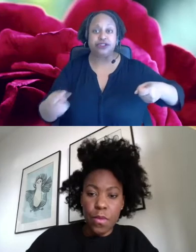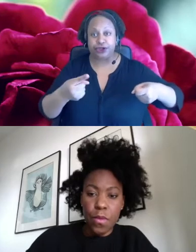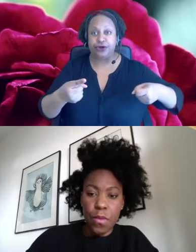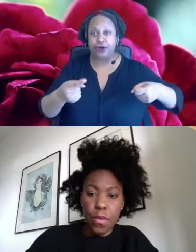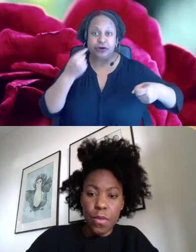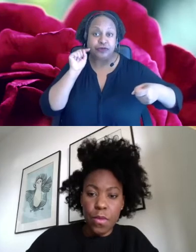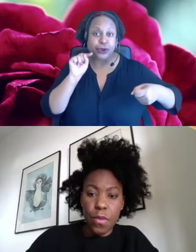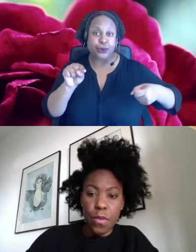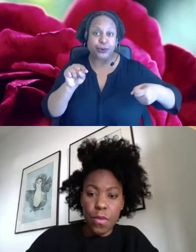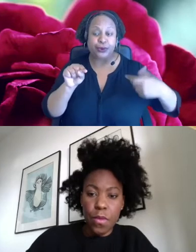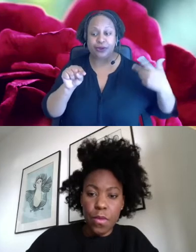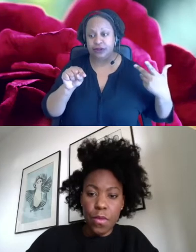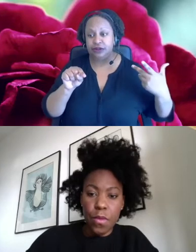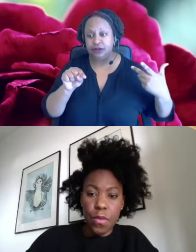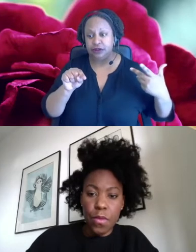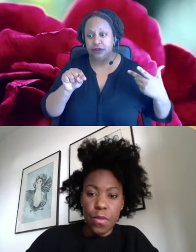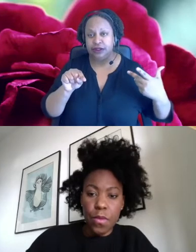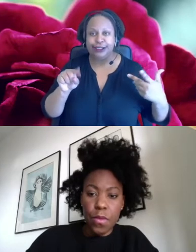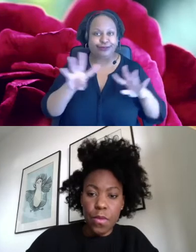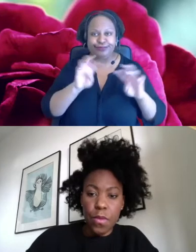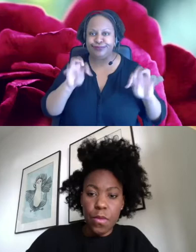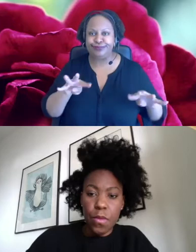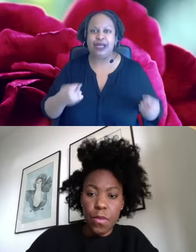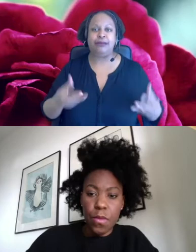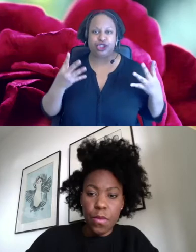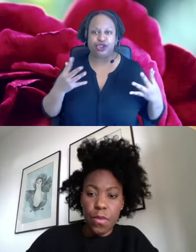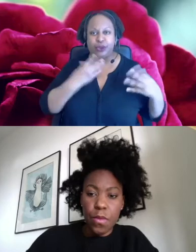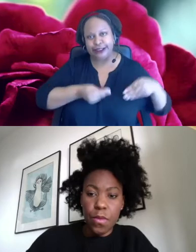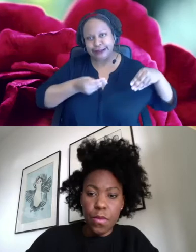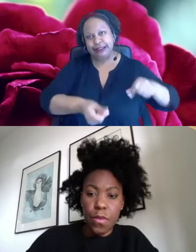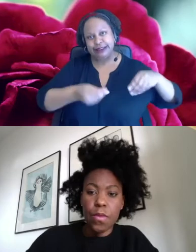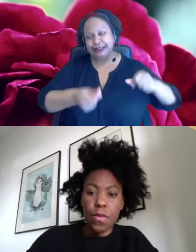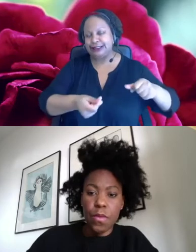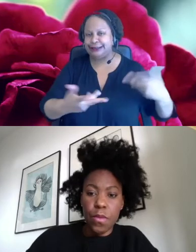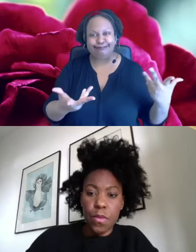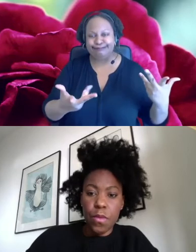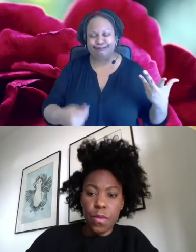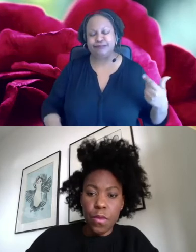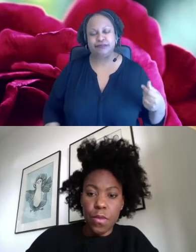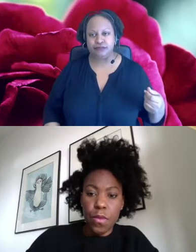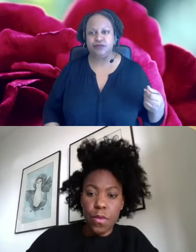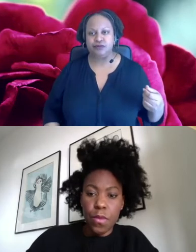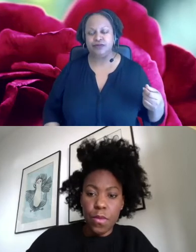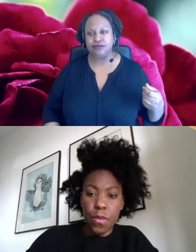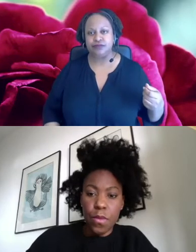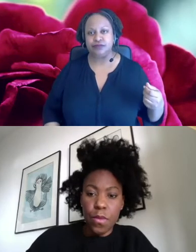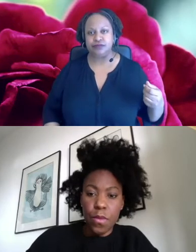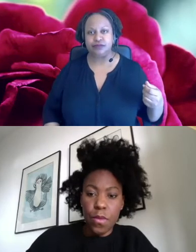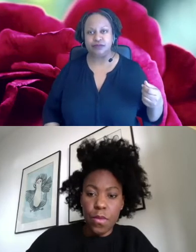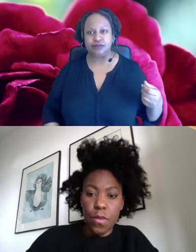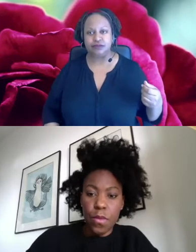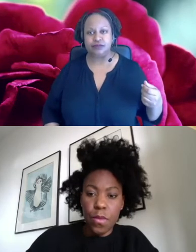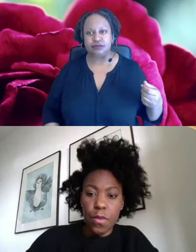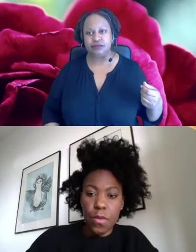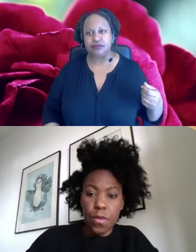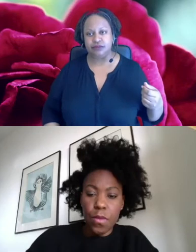then and you don't know how much you're going to be spending, you have the